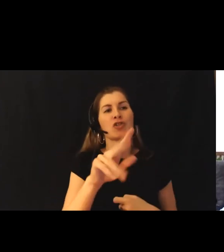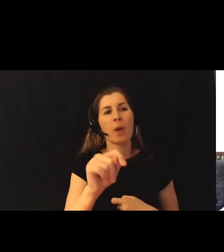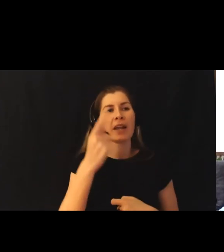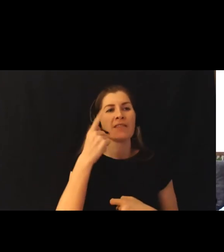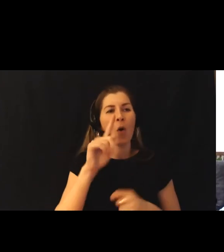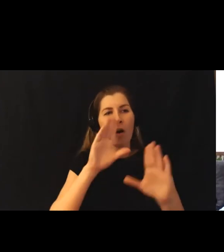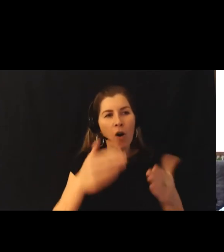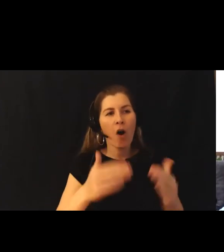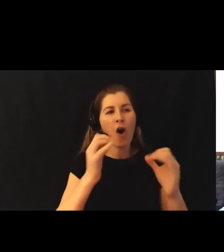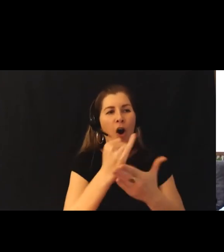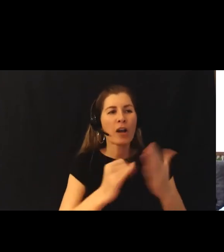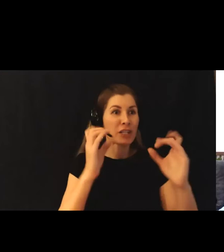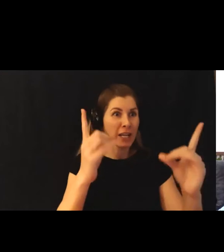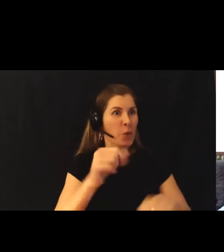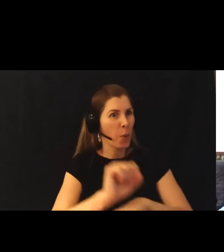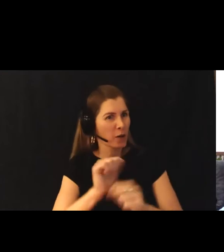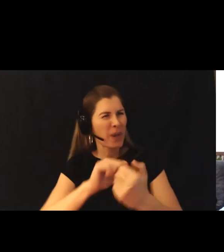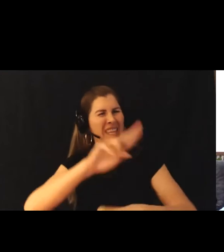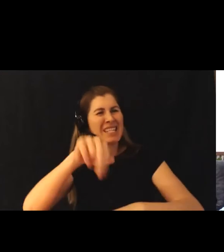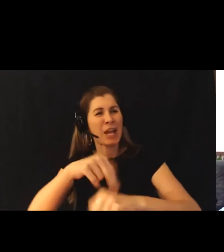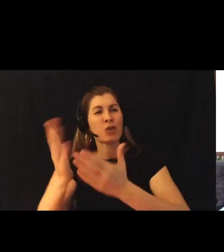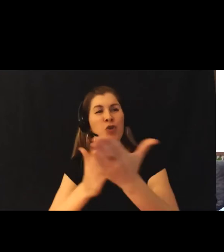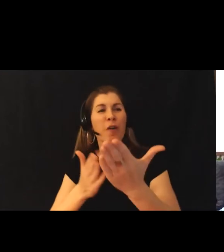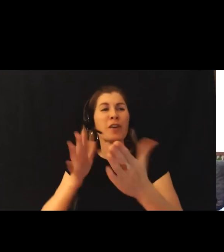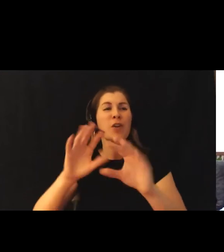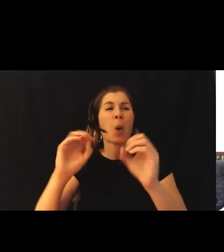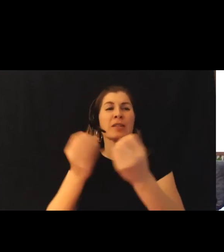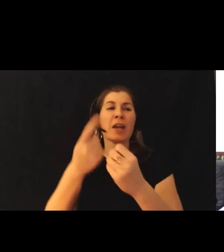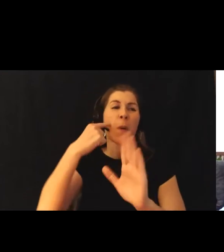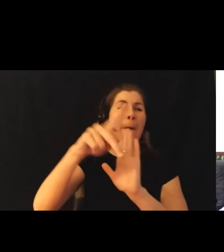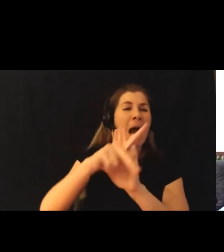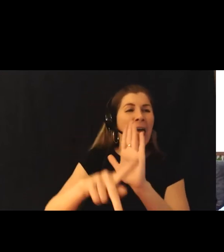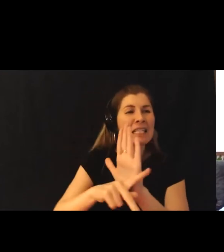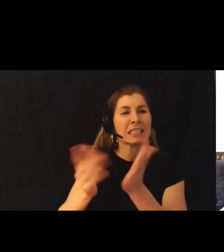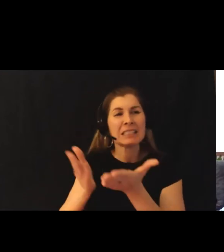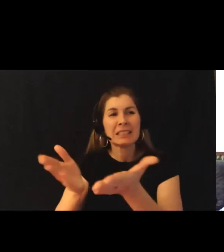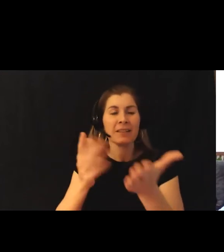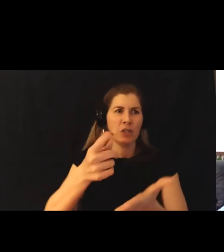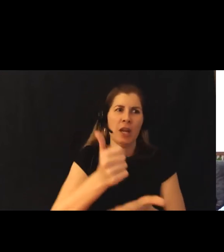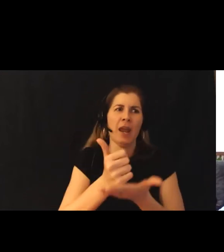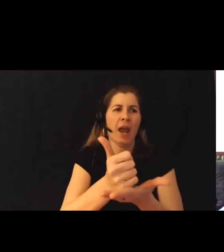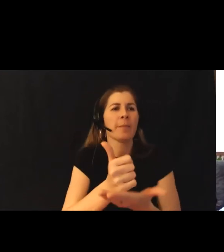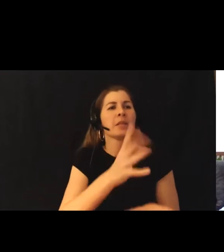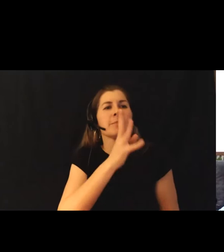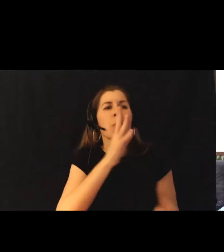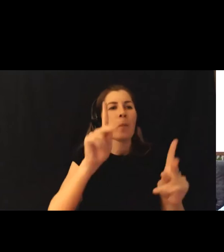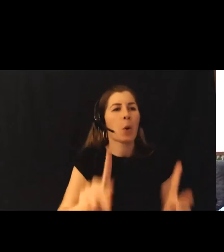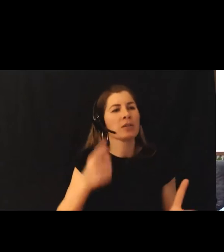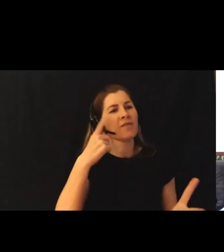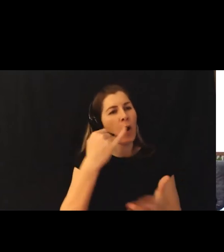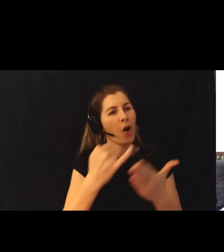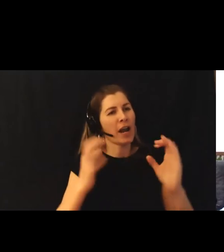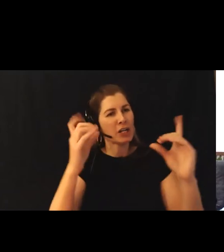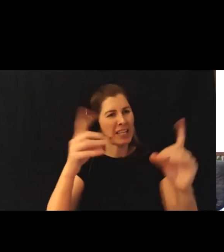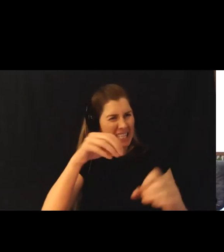education, works with national service organizations on policy initiatives, and serves as the spokesperson for arts education at